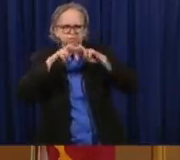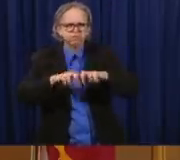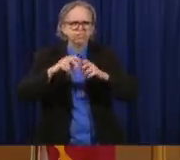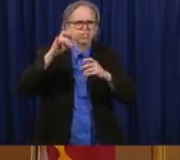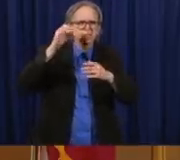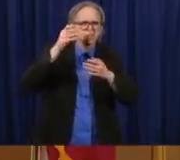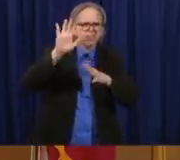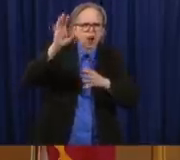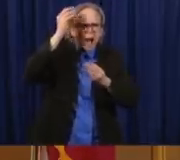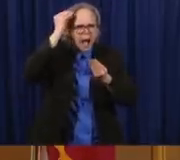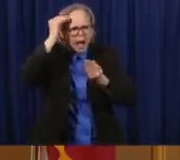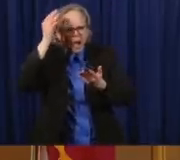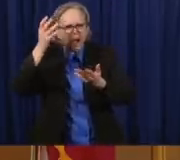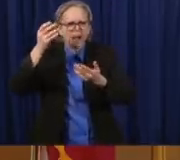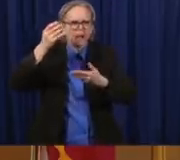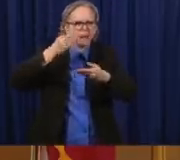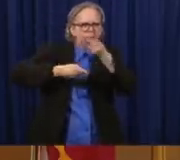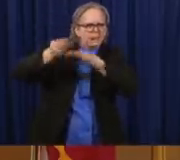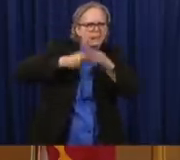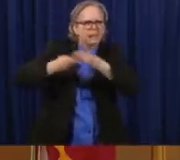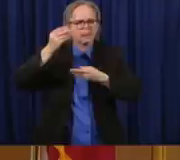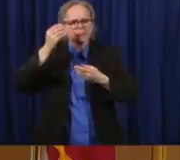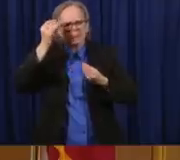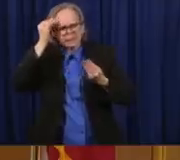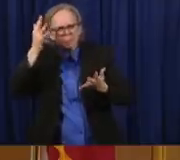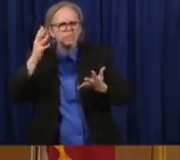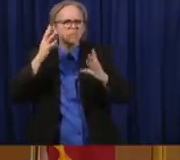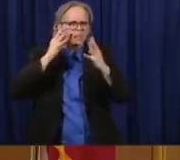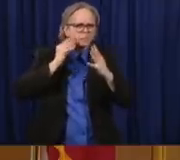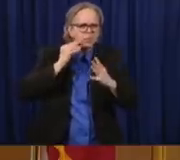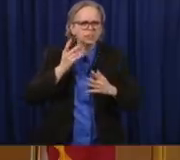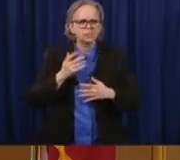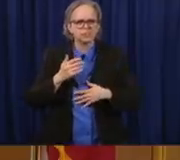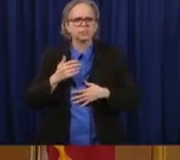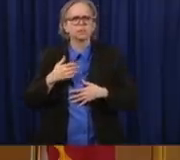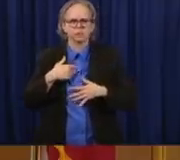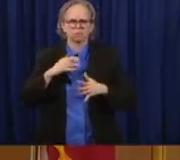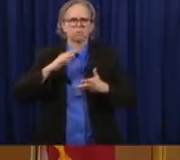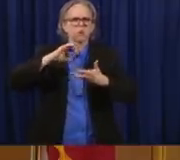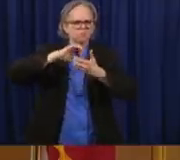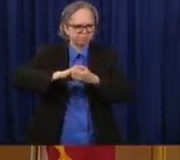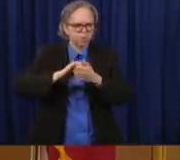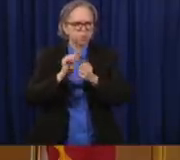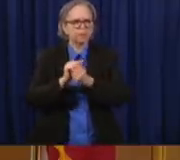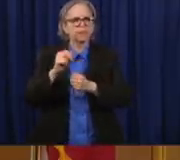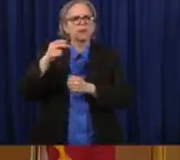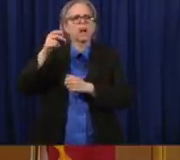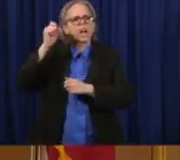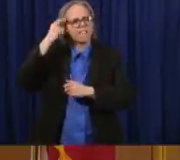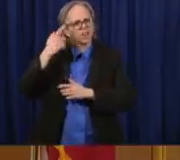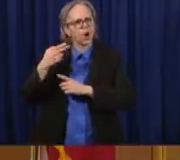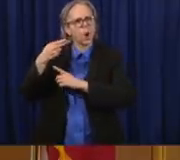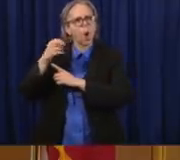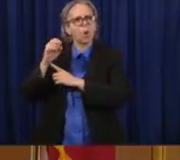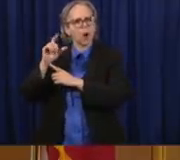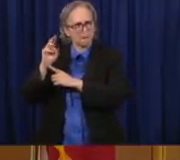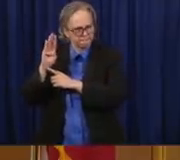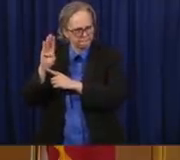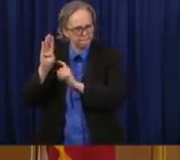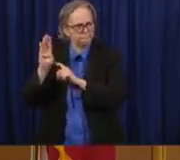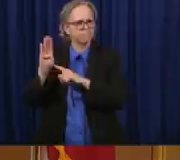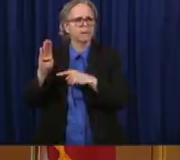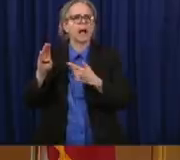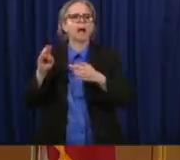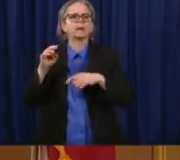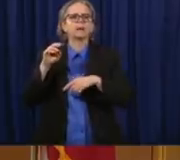we're working with Governor Holcomb, Governor Beshear, Indiana, Kentucky, and